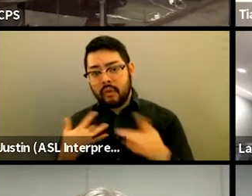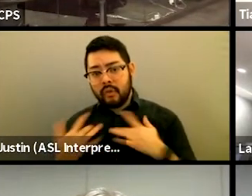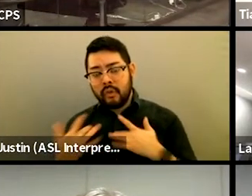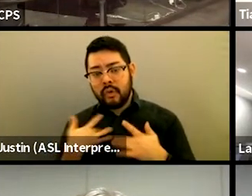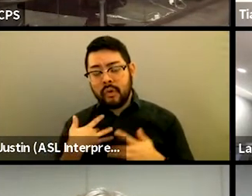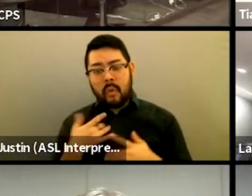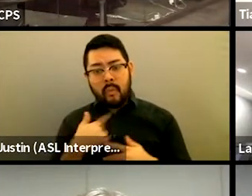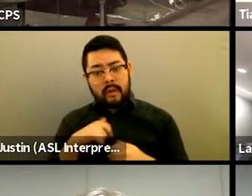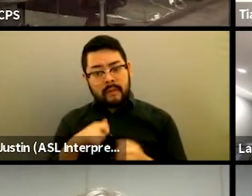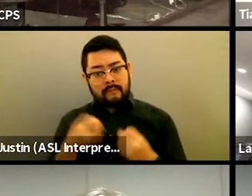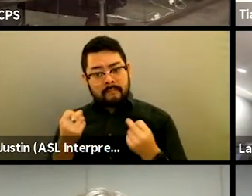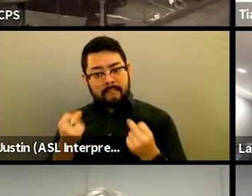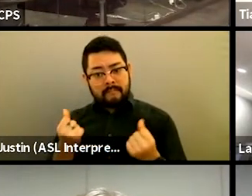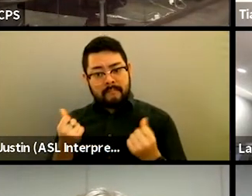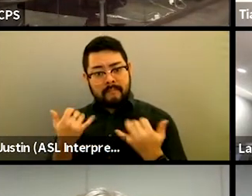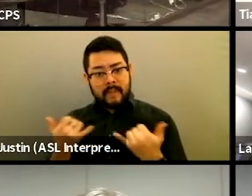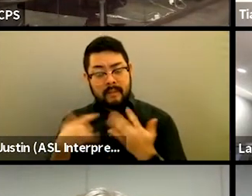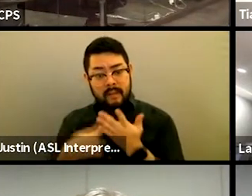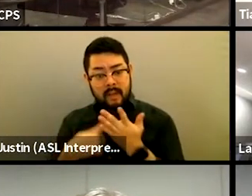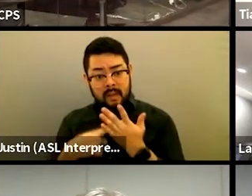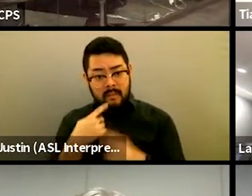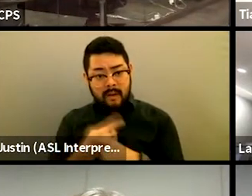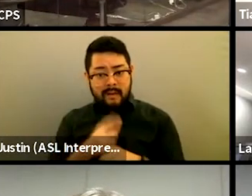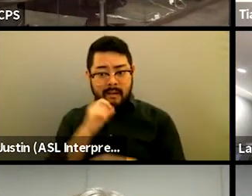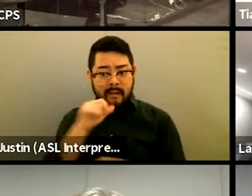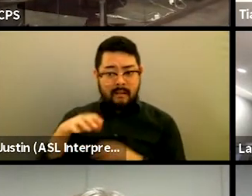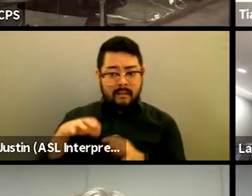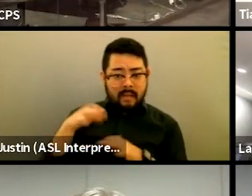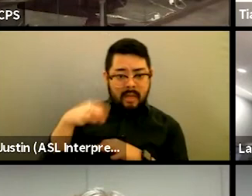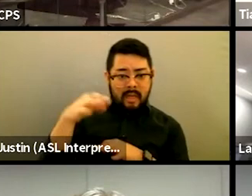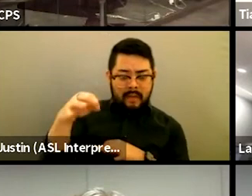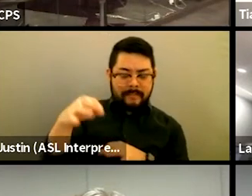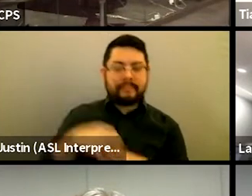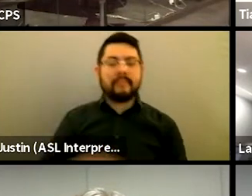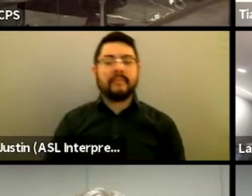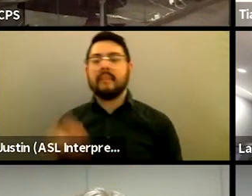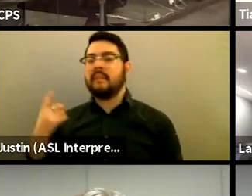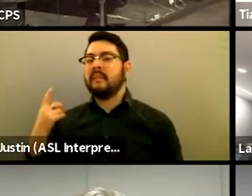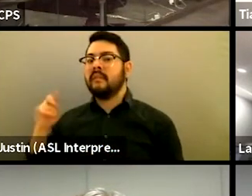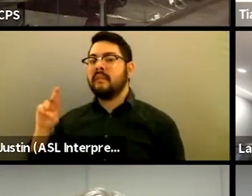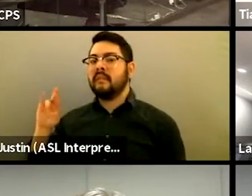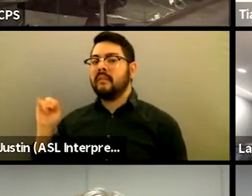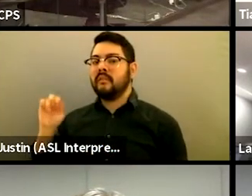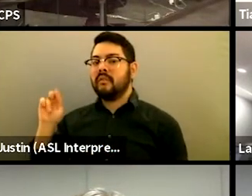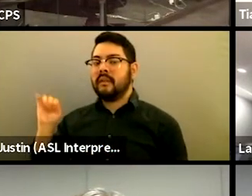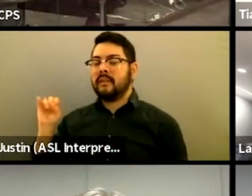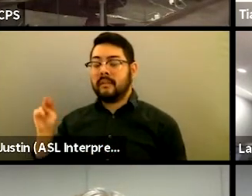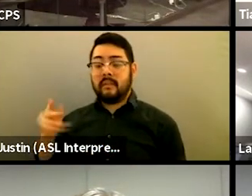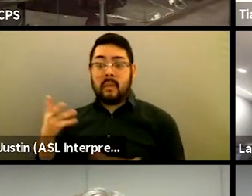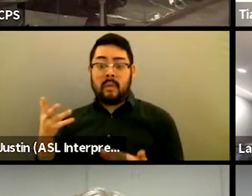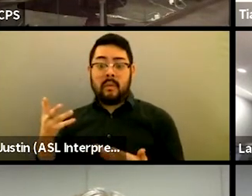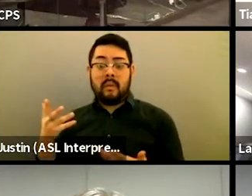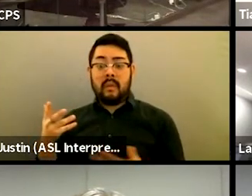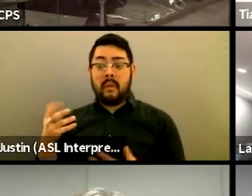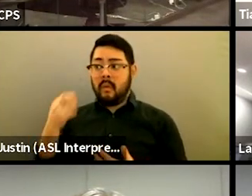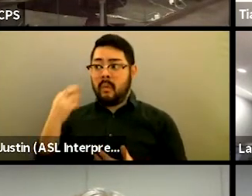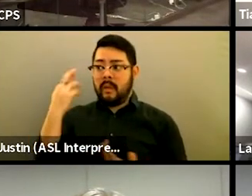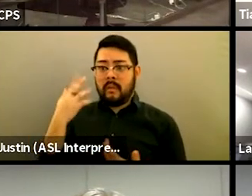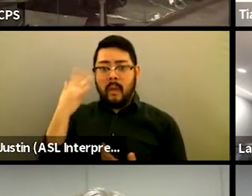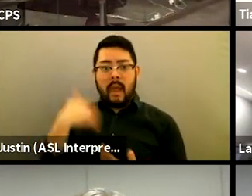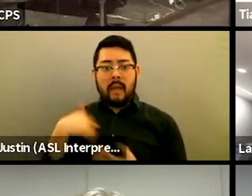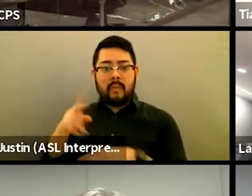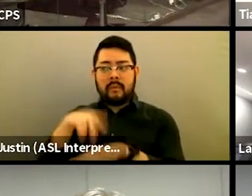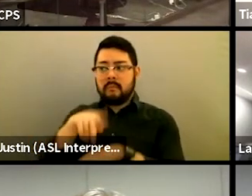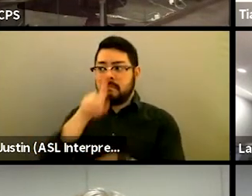immediately, aren't there? Yes, absolutely. There is no reason for a principal not to report it. And I don't know that principals wouldn't report it. All